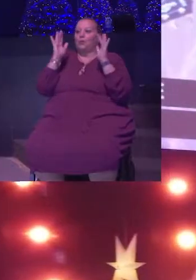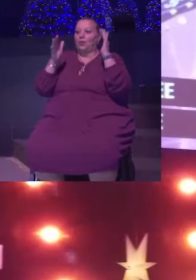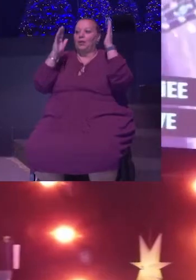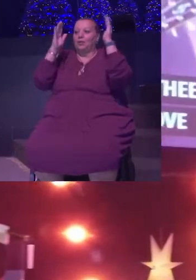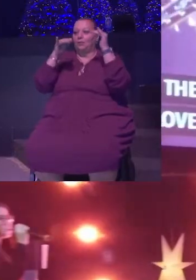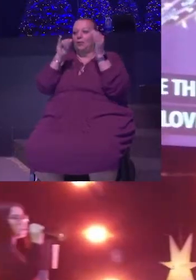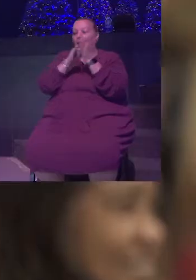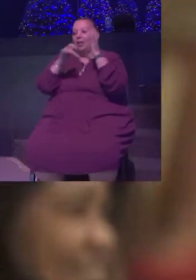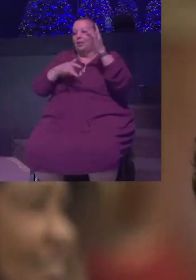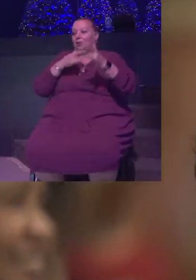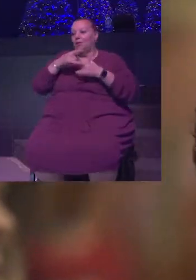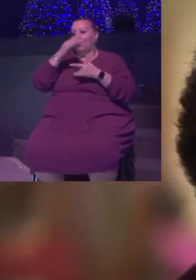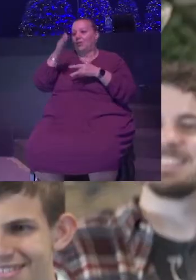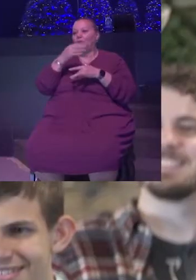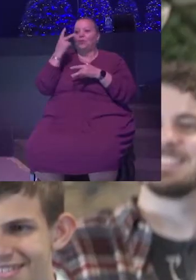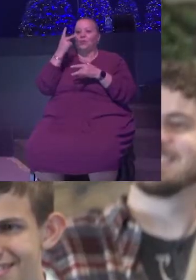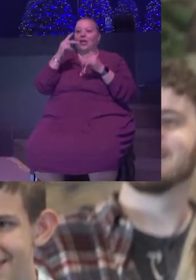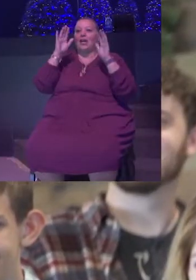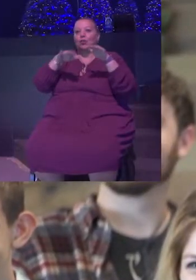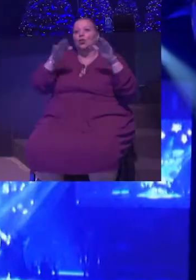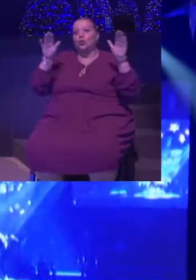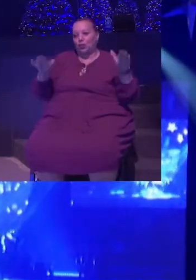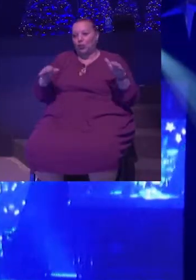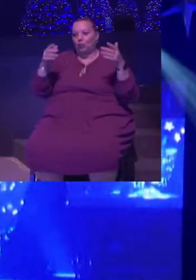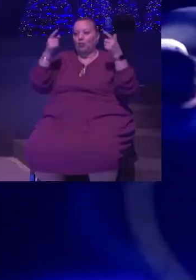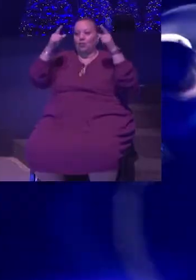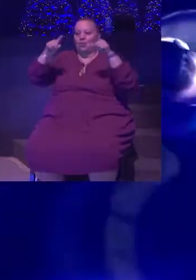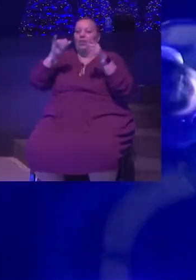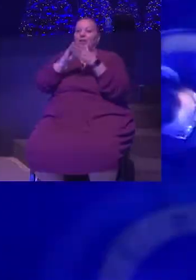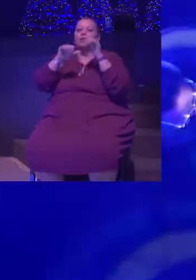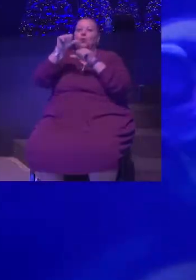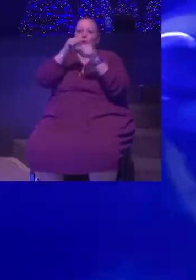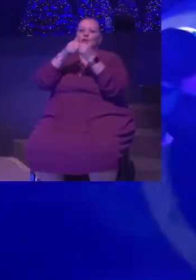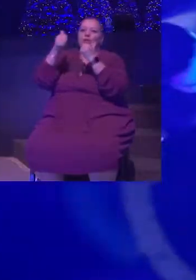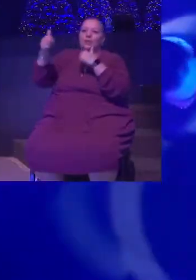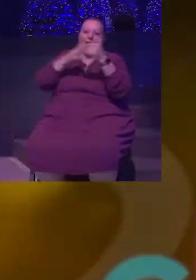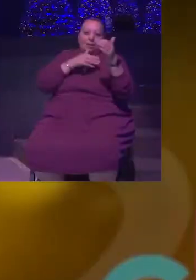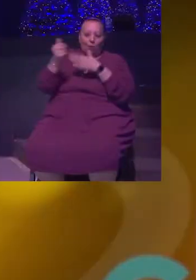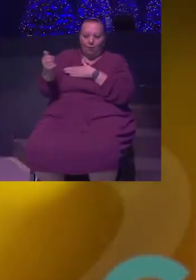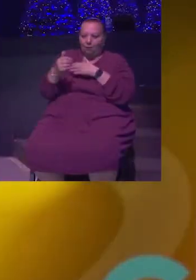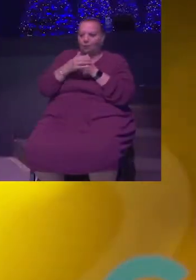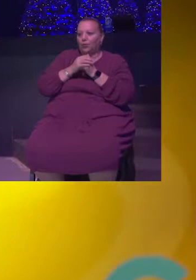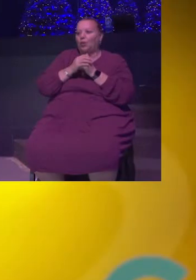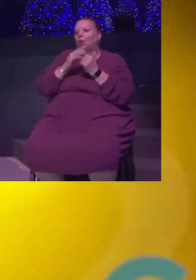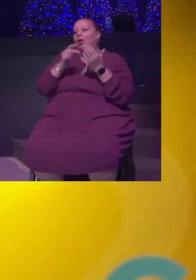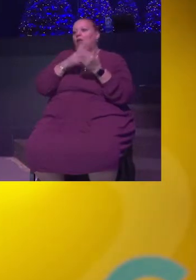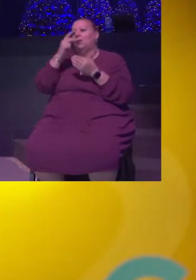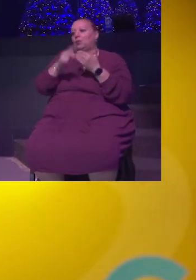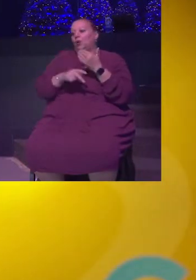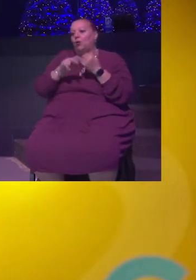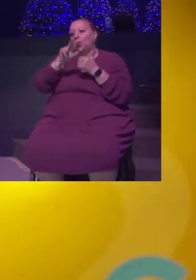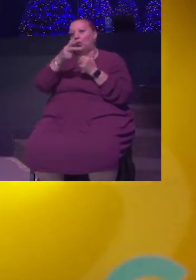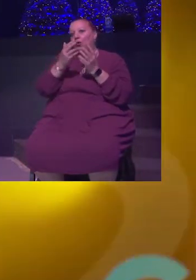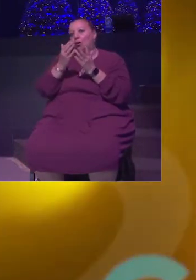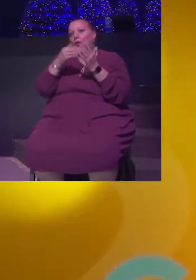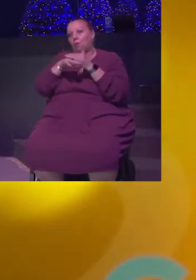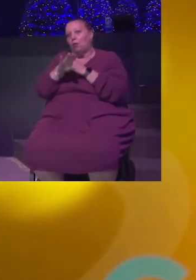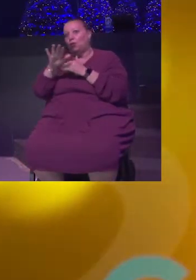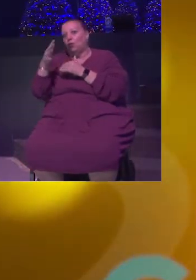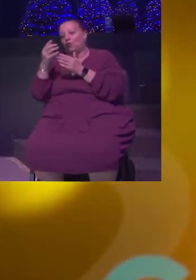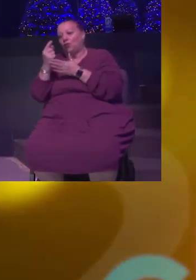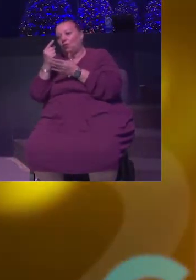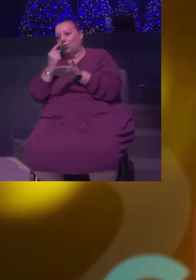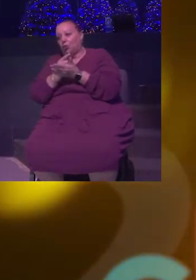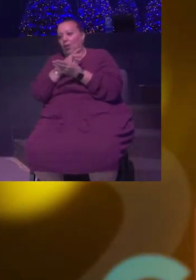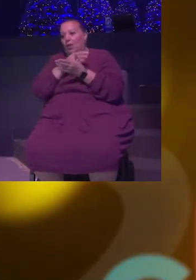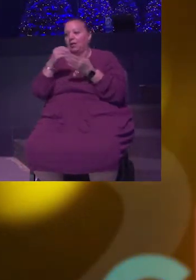there to be plenty of room for you and your children, even as we stay socially distanced. We will have programming for birth through fifth grade available and